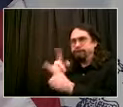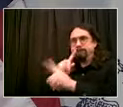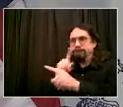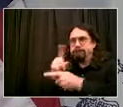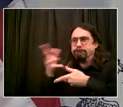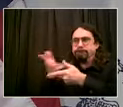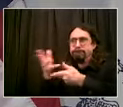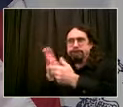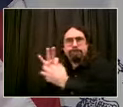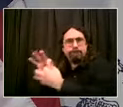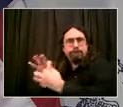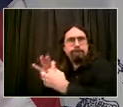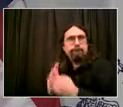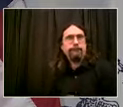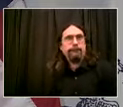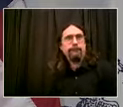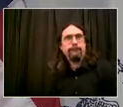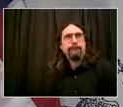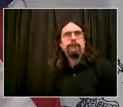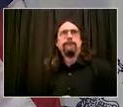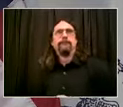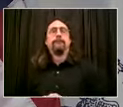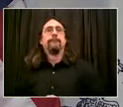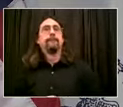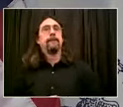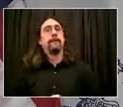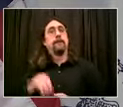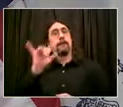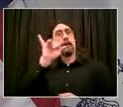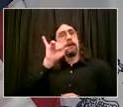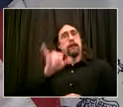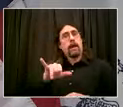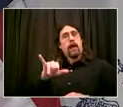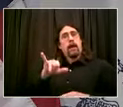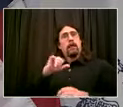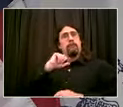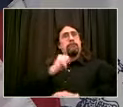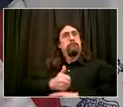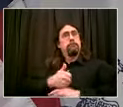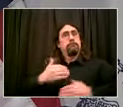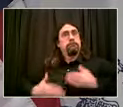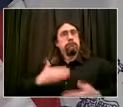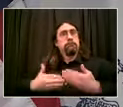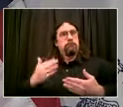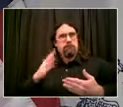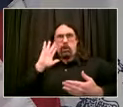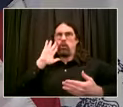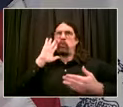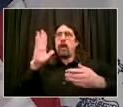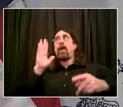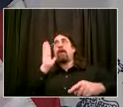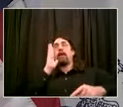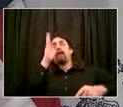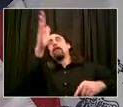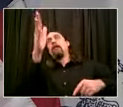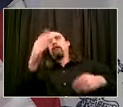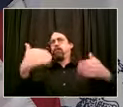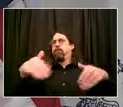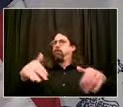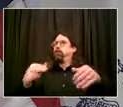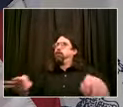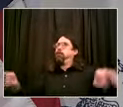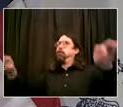and necessary. We intend to build it out rapidly, particularly if we get the kind of stimulus funding we need. This is something I want to